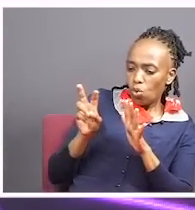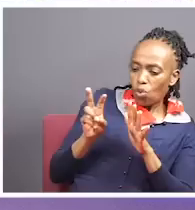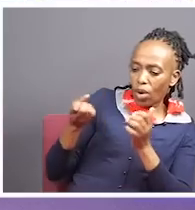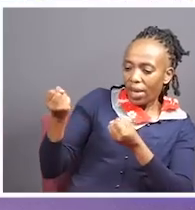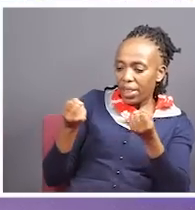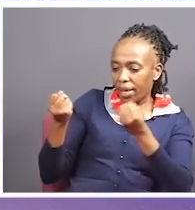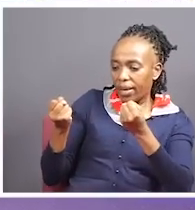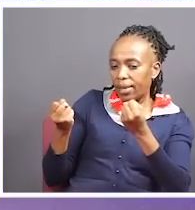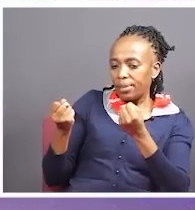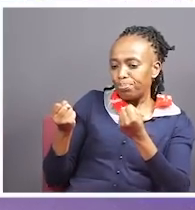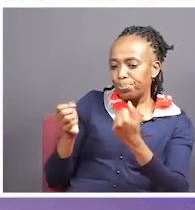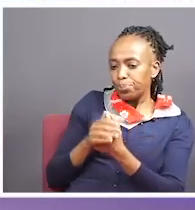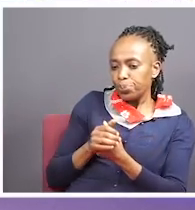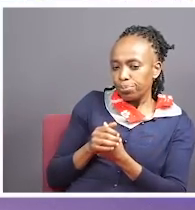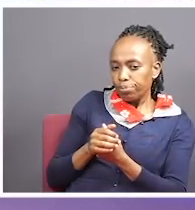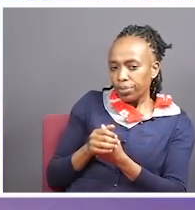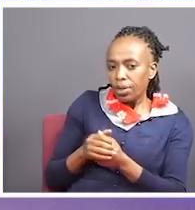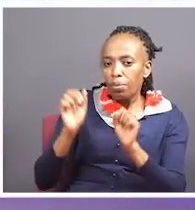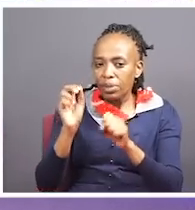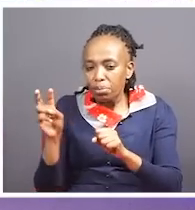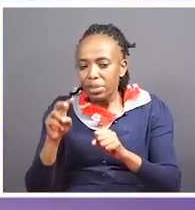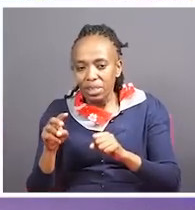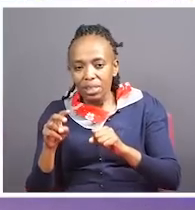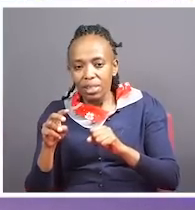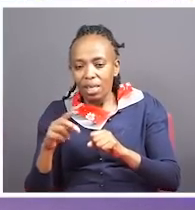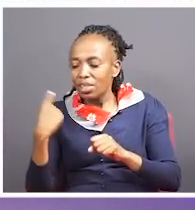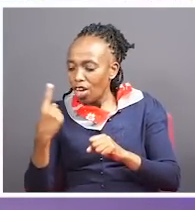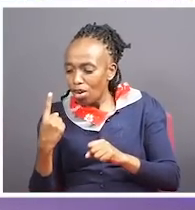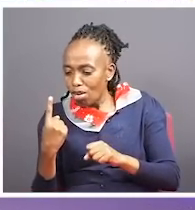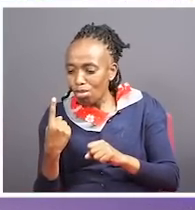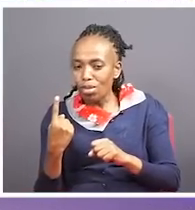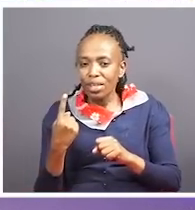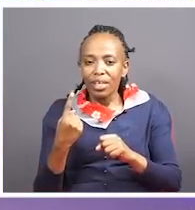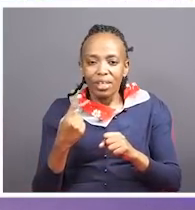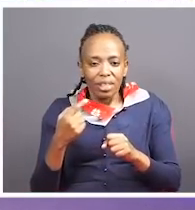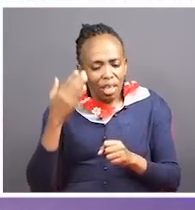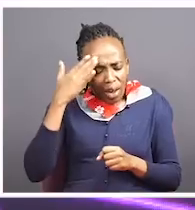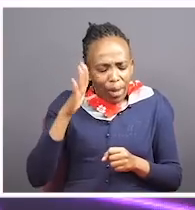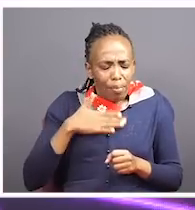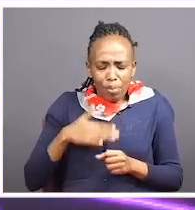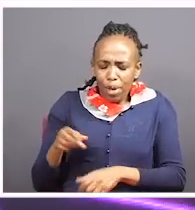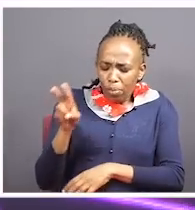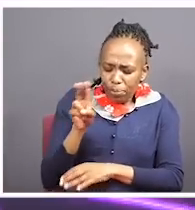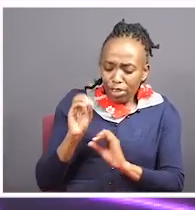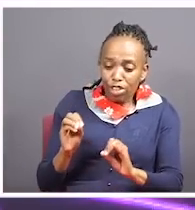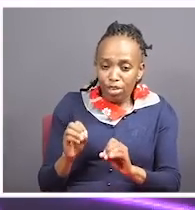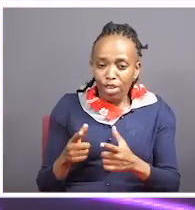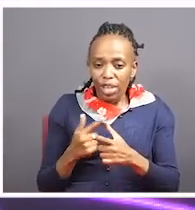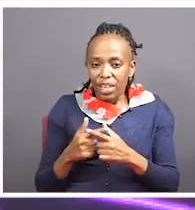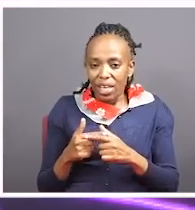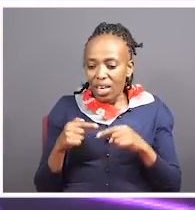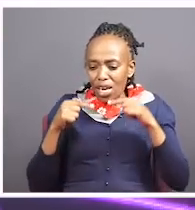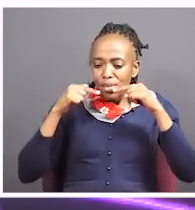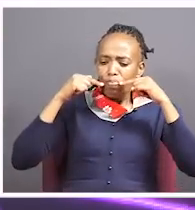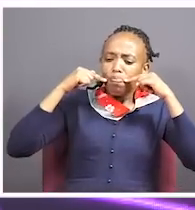back, look at the car. And I could see a smile. He was all alone, you know. He didn't even know I was seeing him or somebody was seeing him.